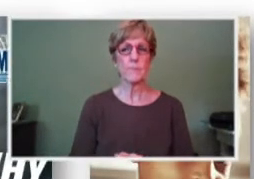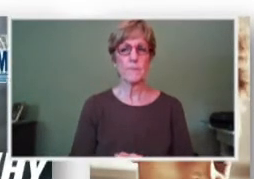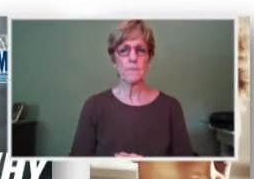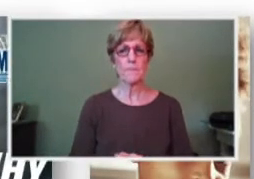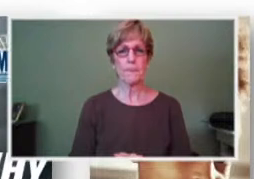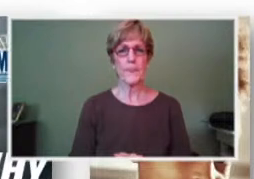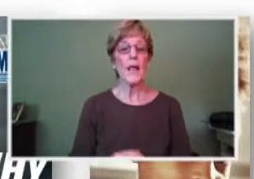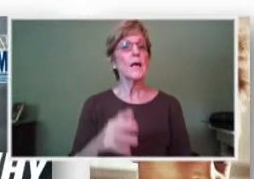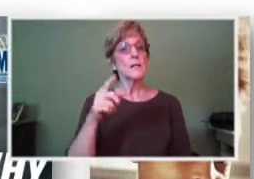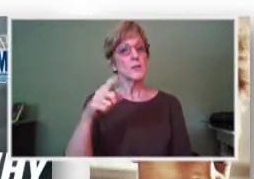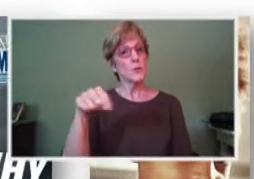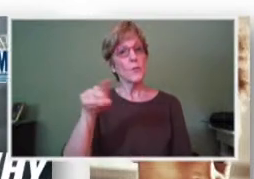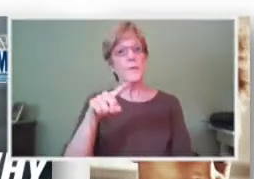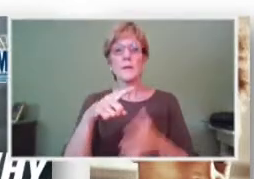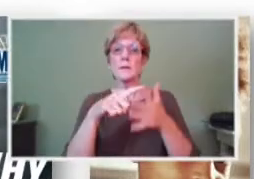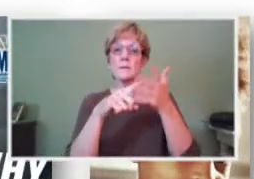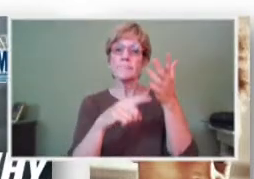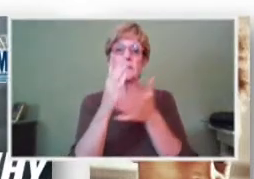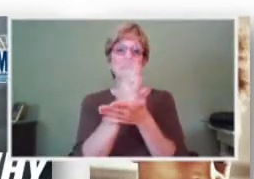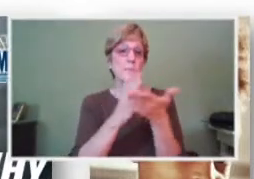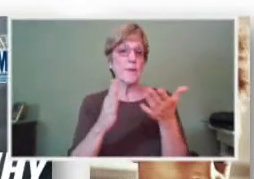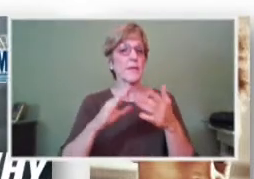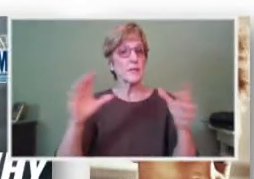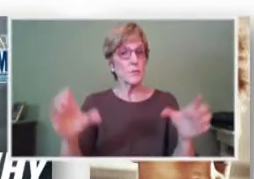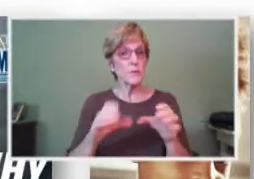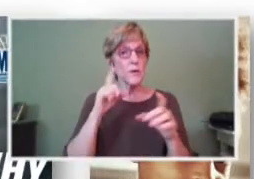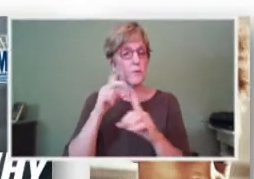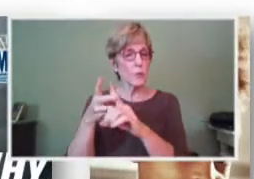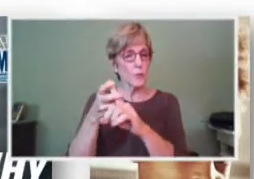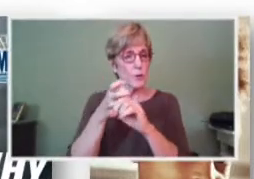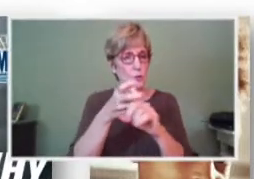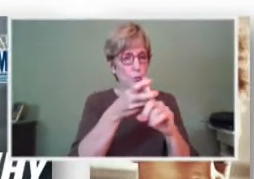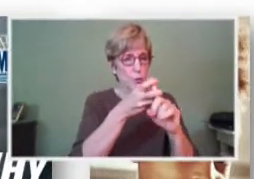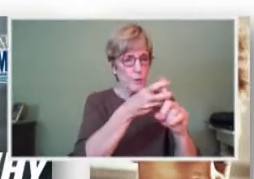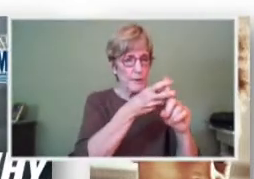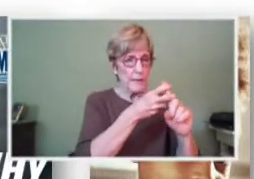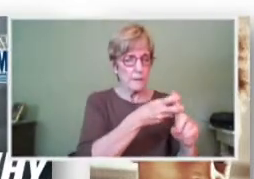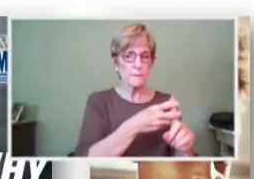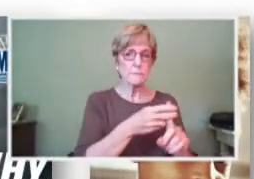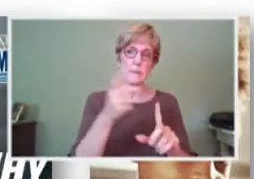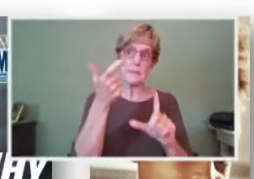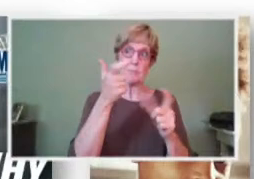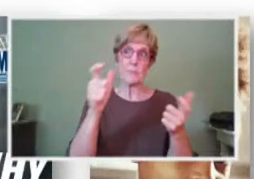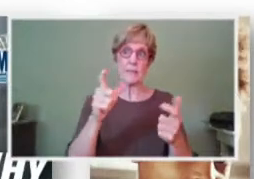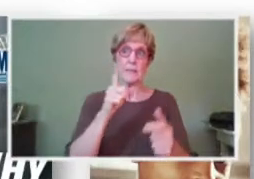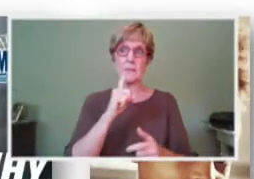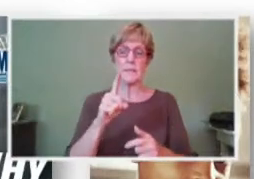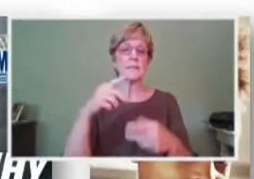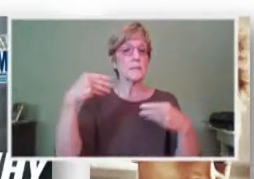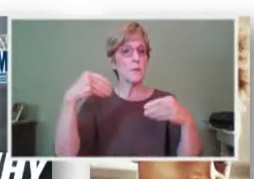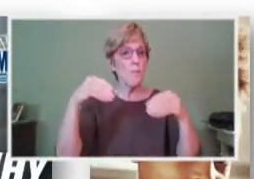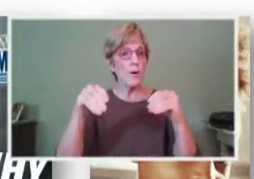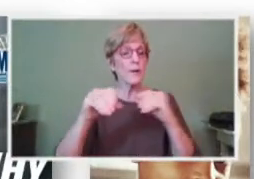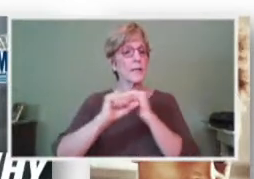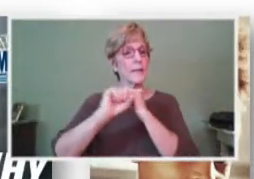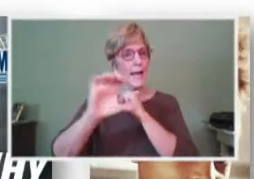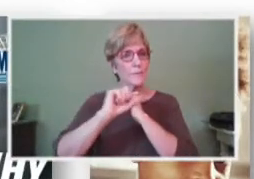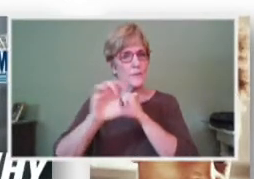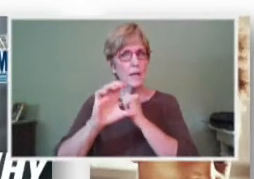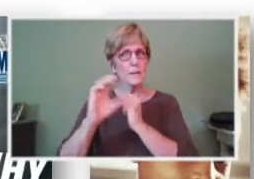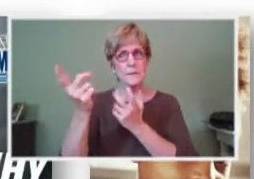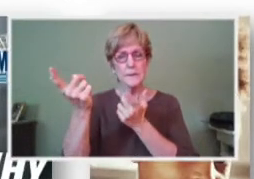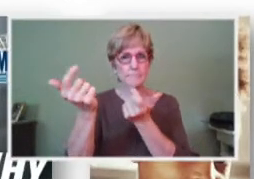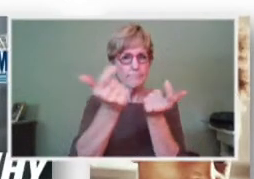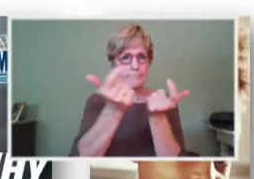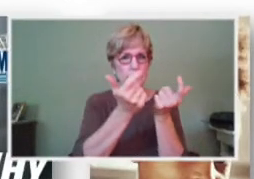And these are just some of the things that we've done as far as recruitment. And the biggest thing is our marketing and advertising campaign that we want to